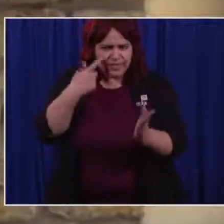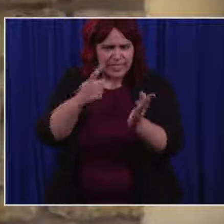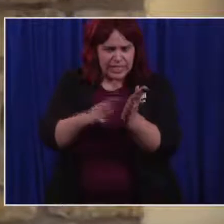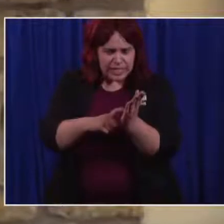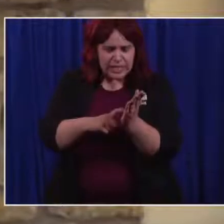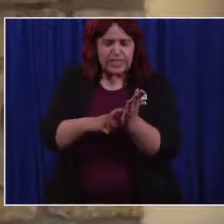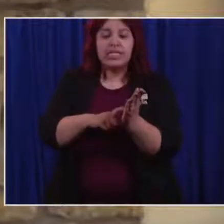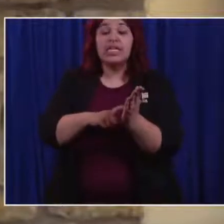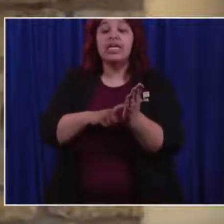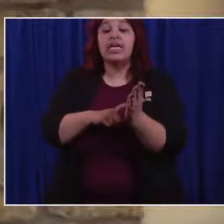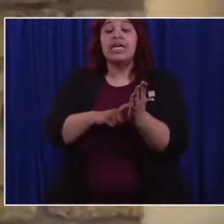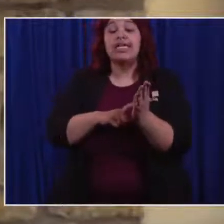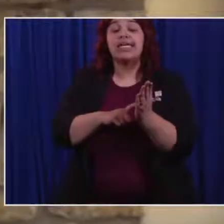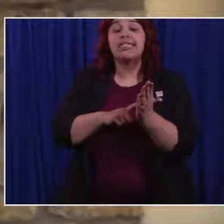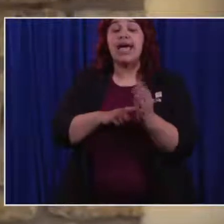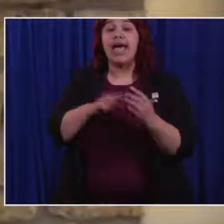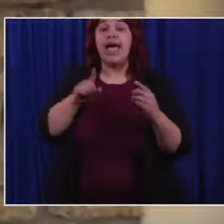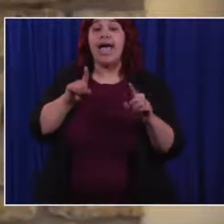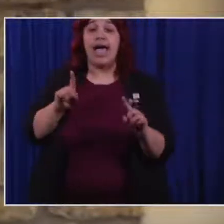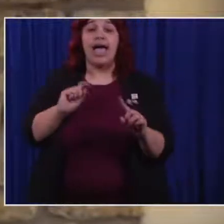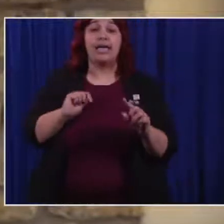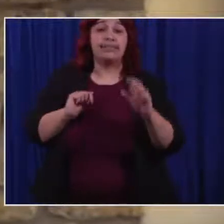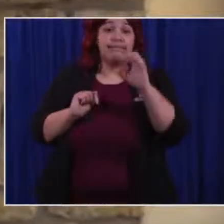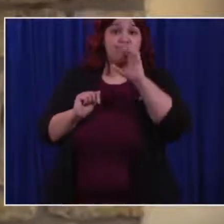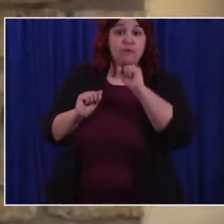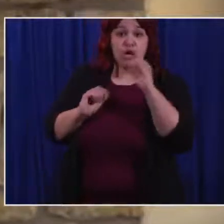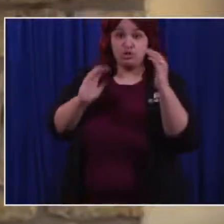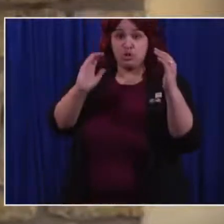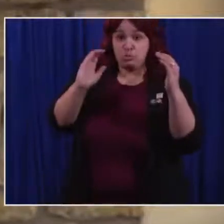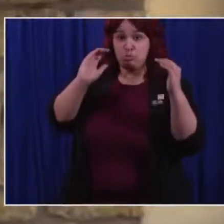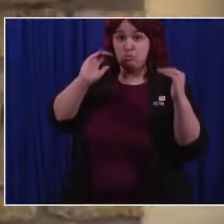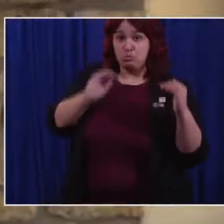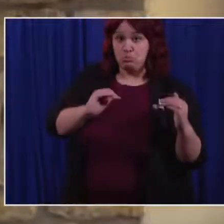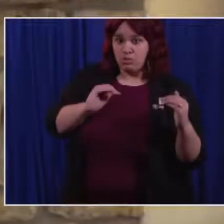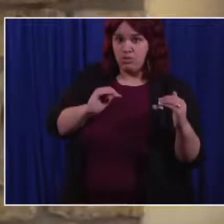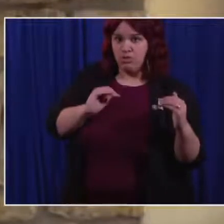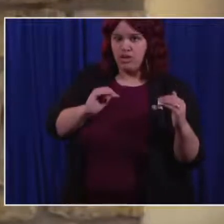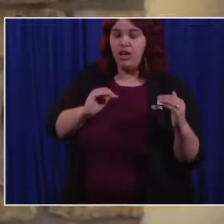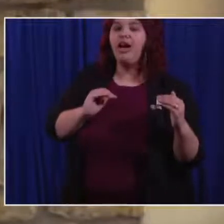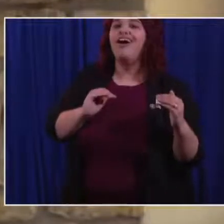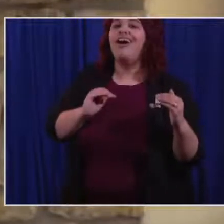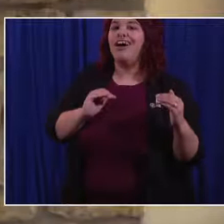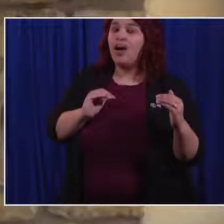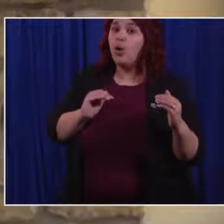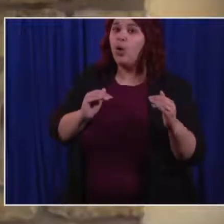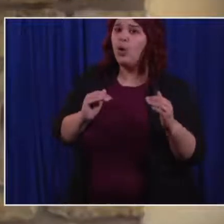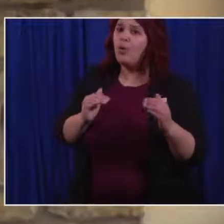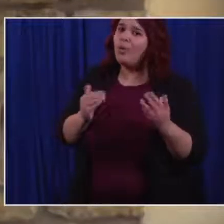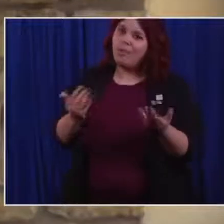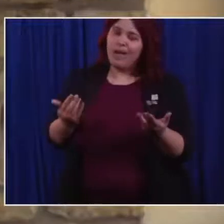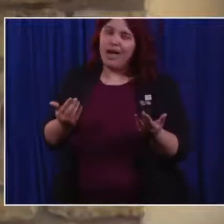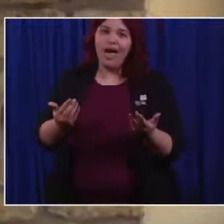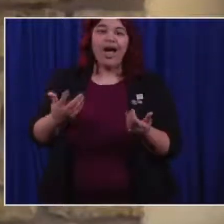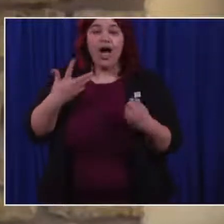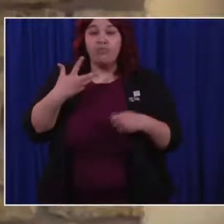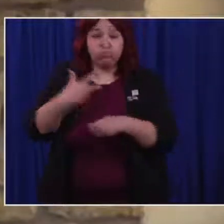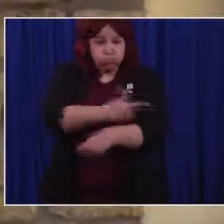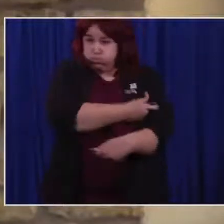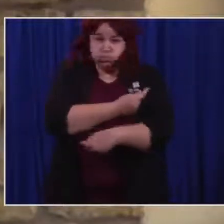get lower in the age, it takes longer weeks to move